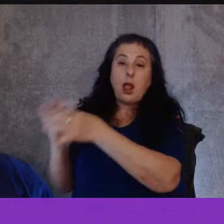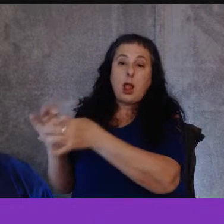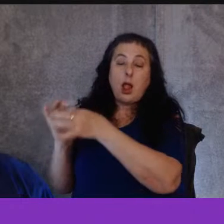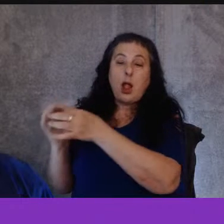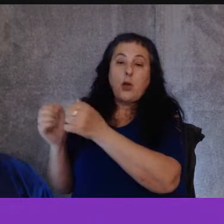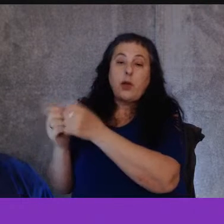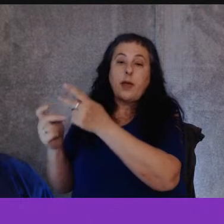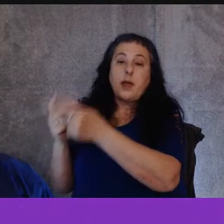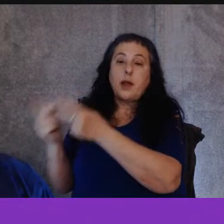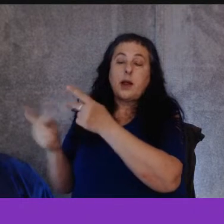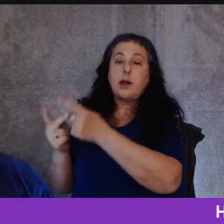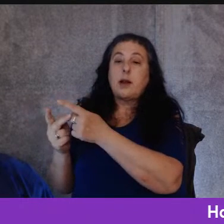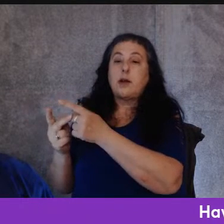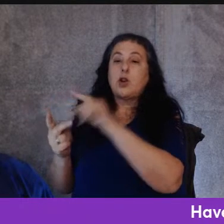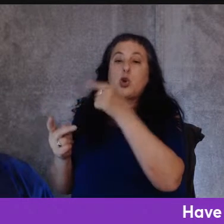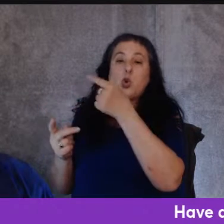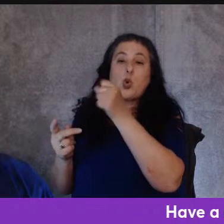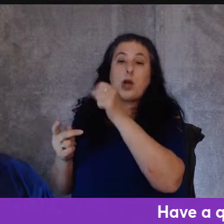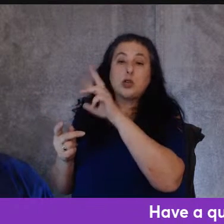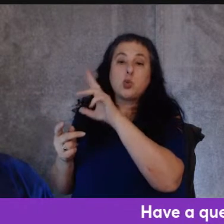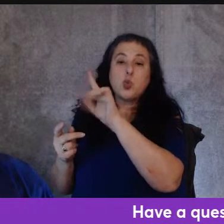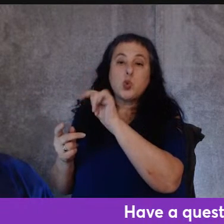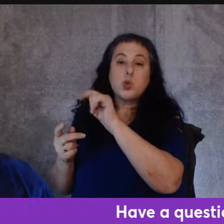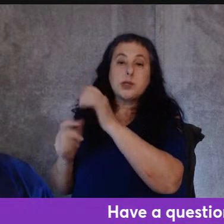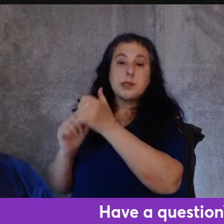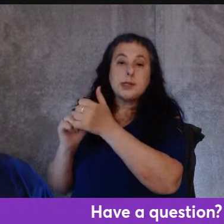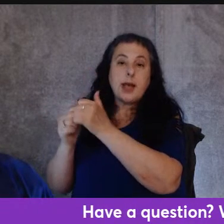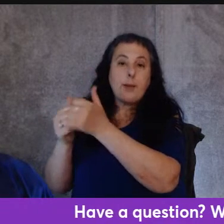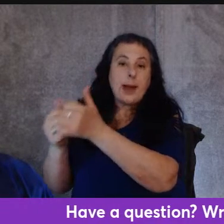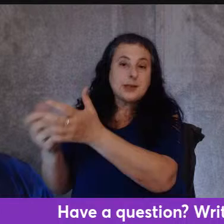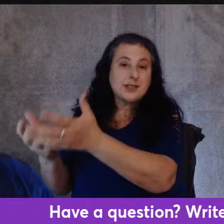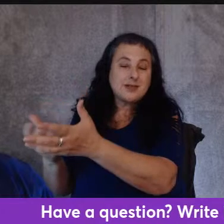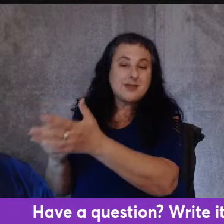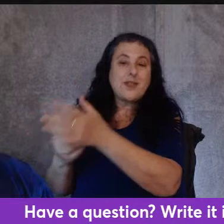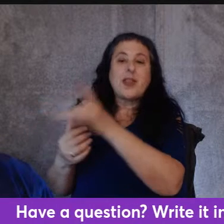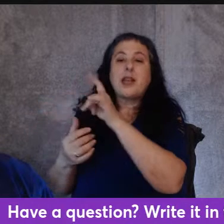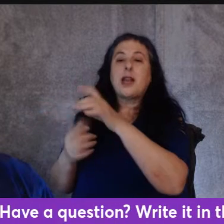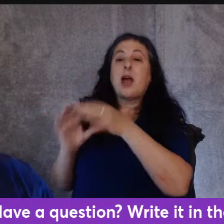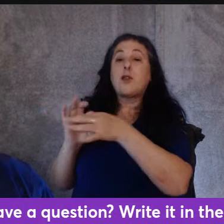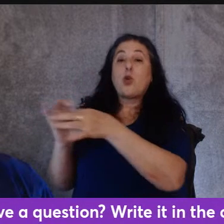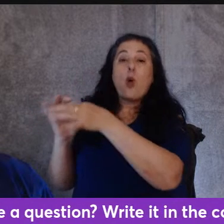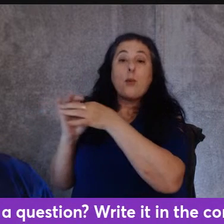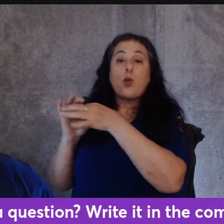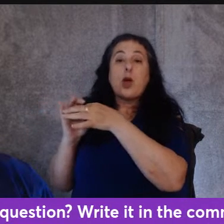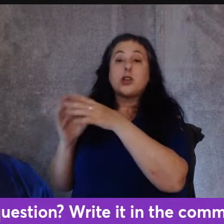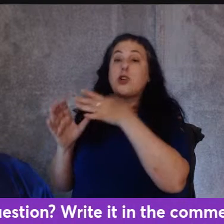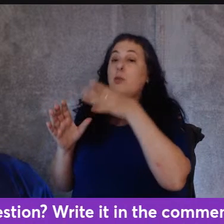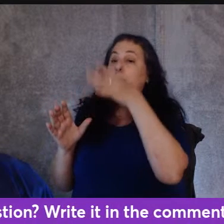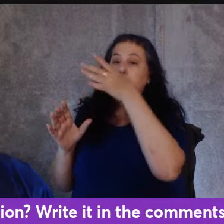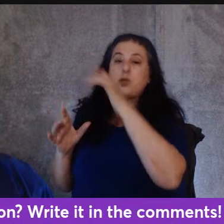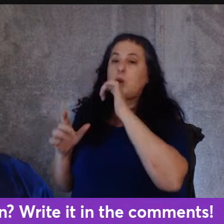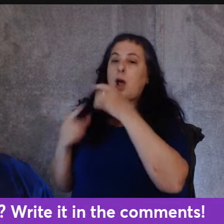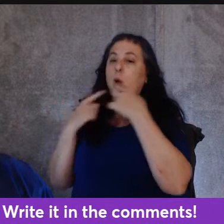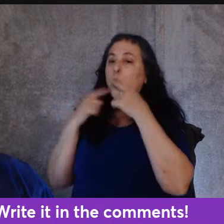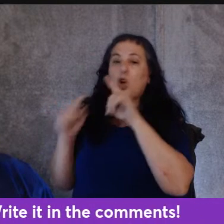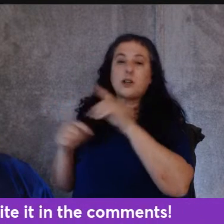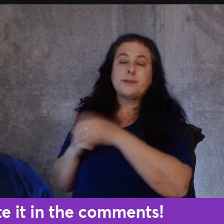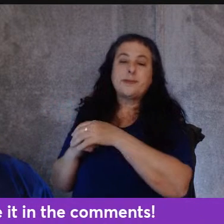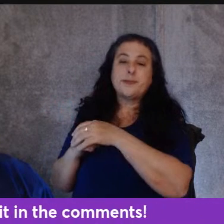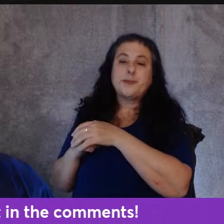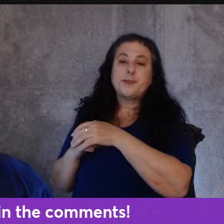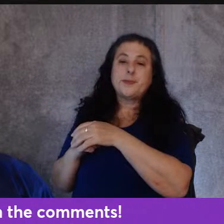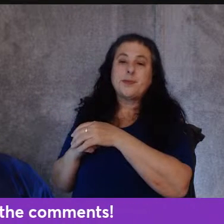kind of grassroots campaigns for the reason that I stated, right? You have to have the cooperation of parents or it's not going to work, right? So